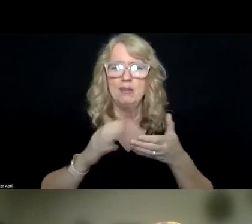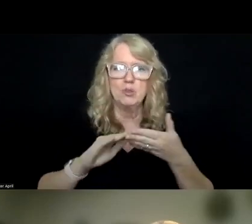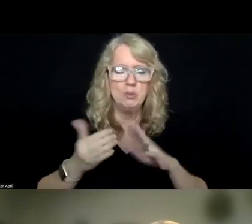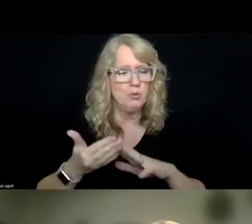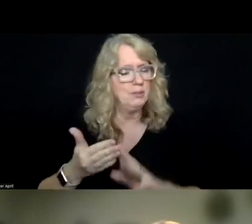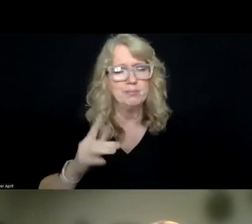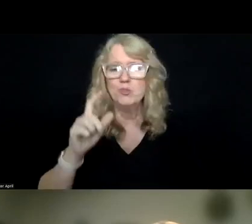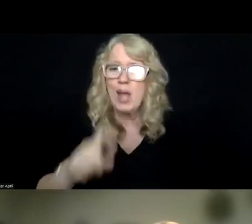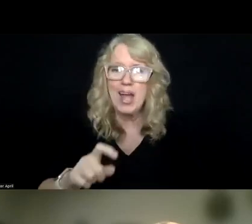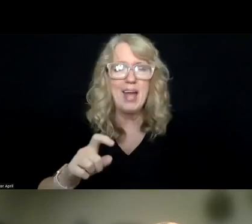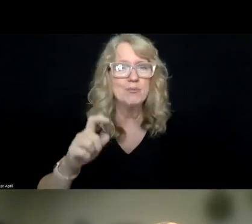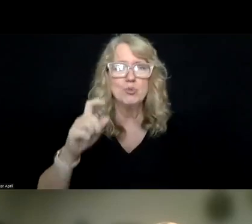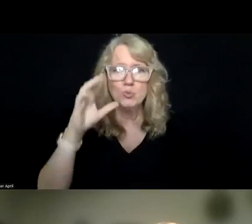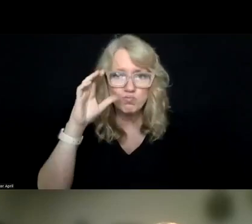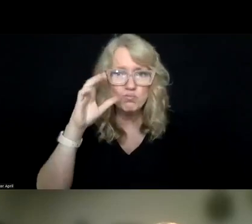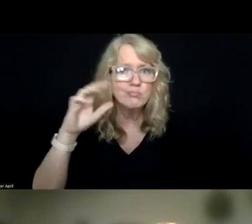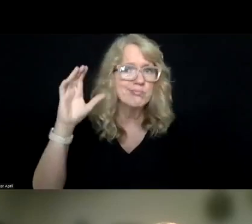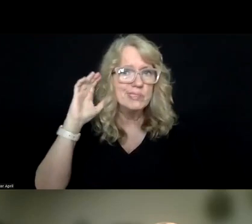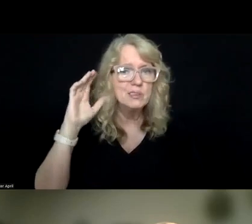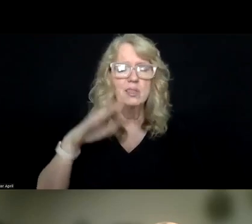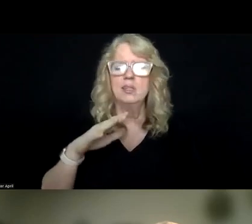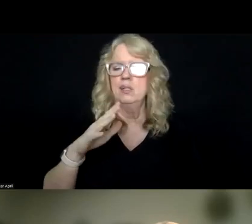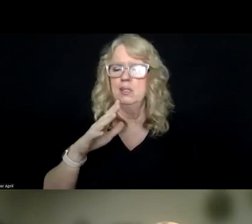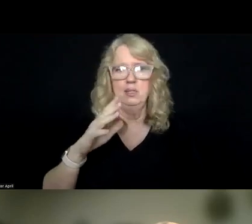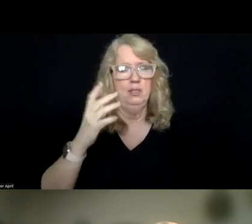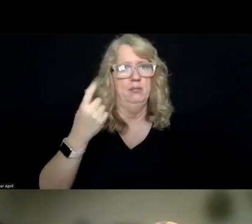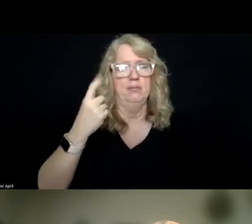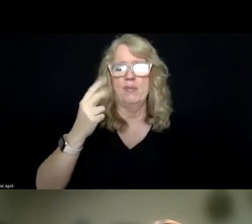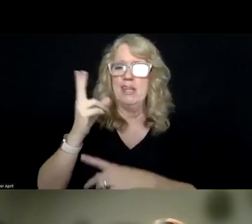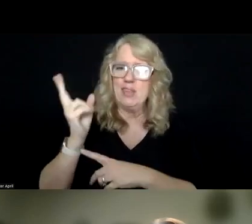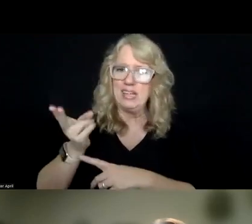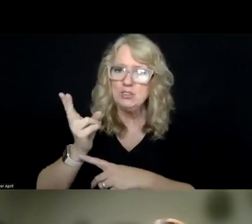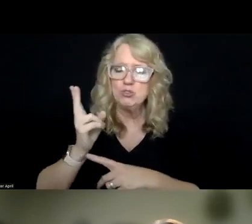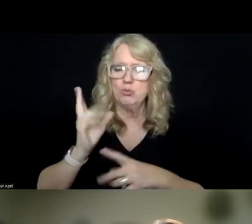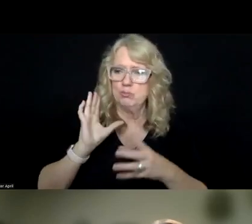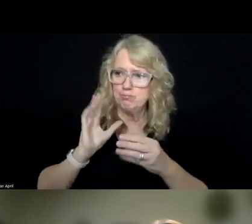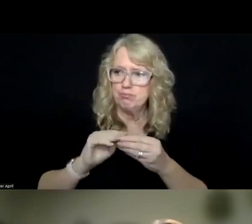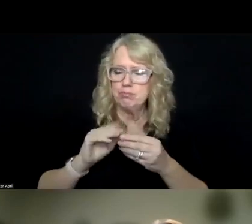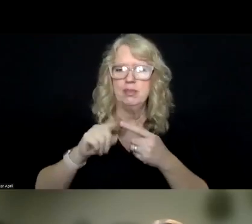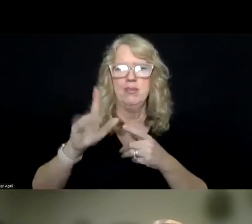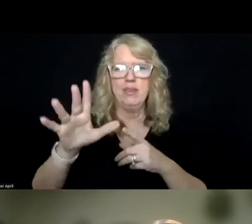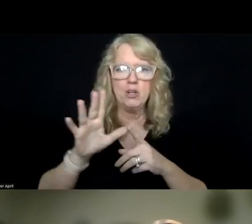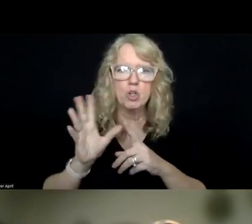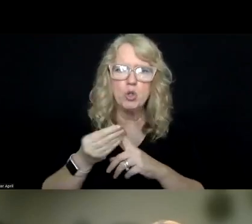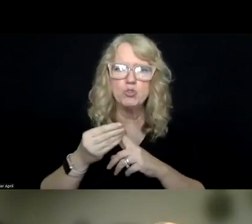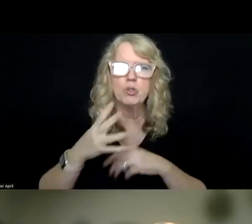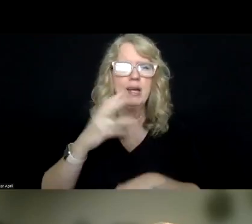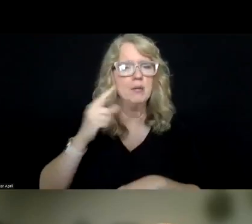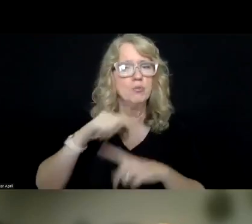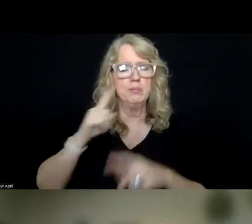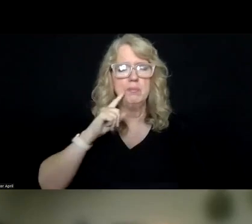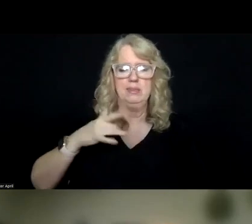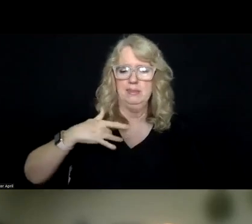You have to listen, you have to learn that history, you have to learn that culture, and be sensitive to the